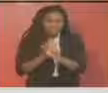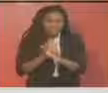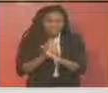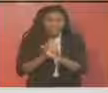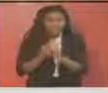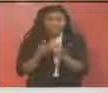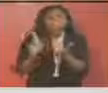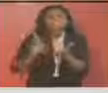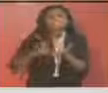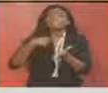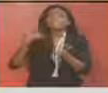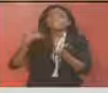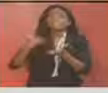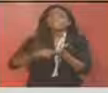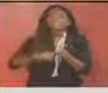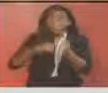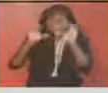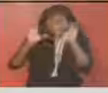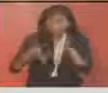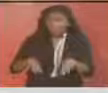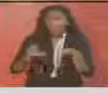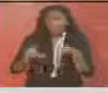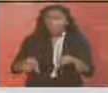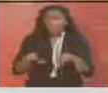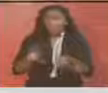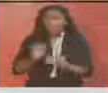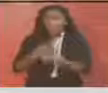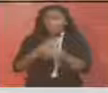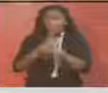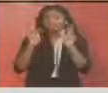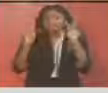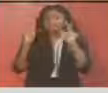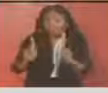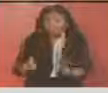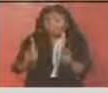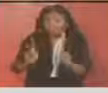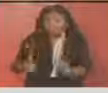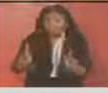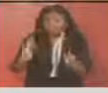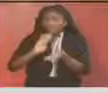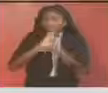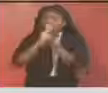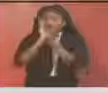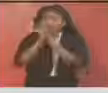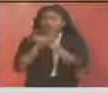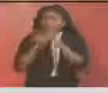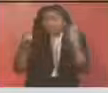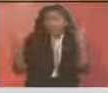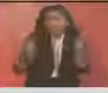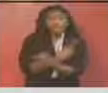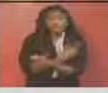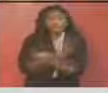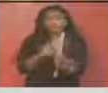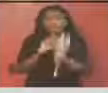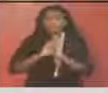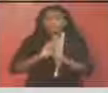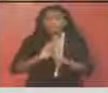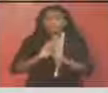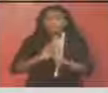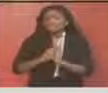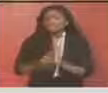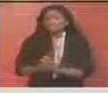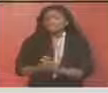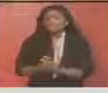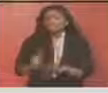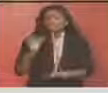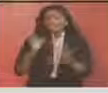But occasionally, you do get mutations arising that affect the virus's properties. For example, you can get mutations